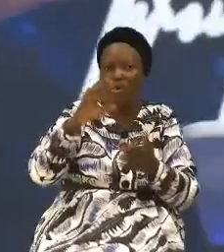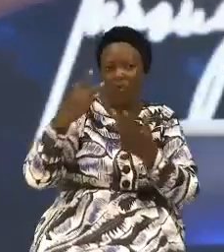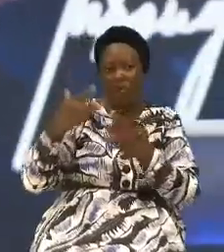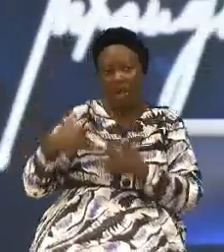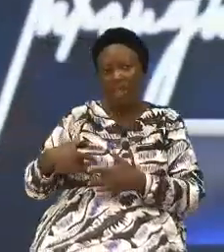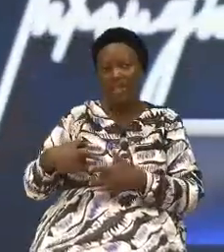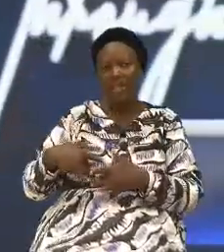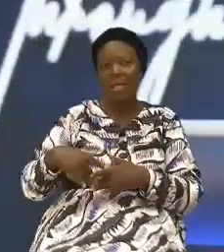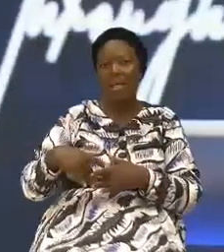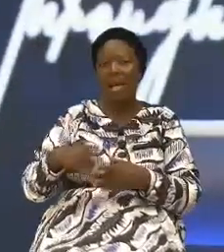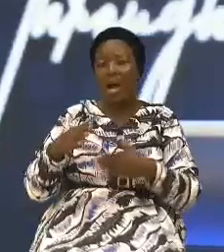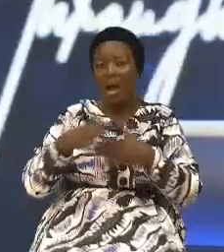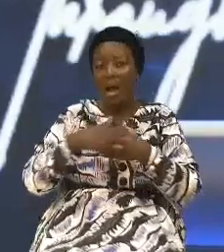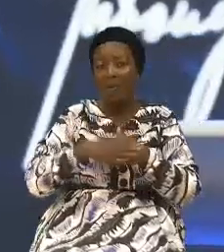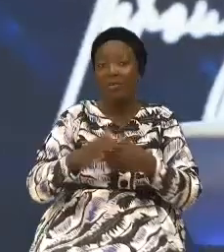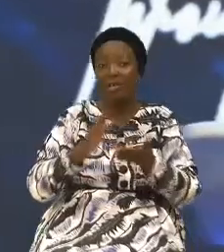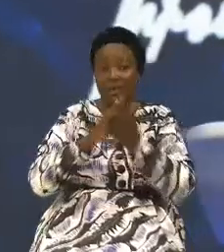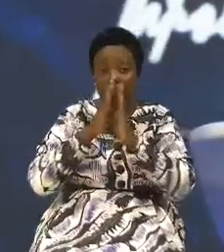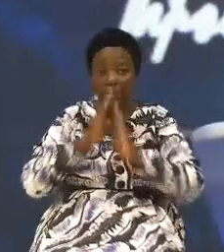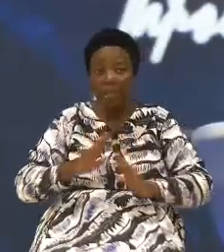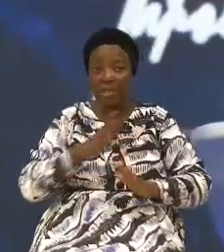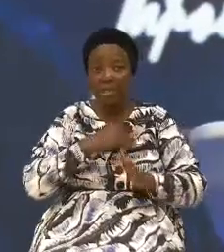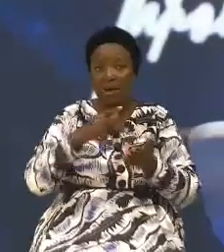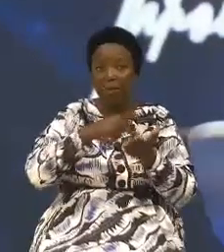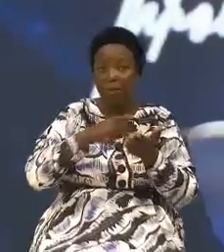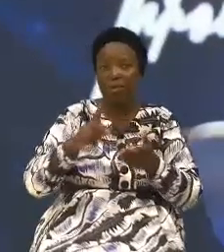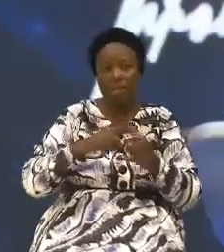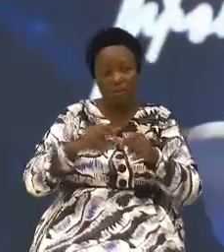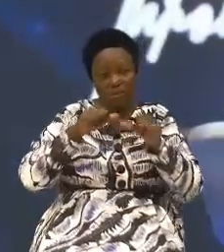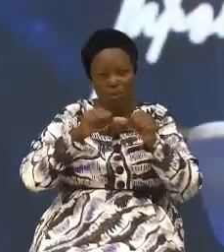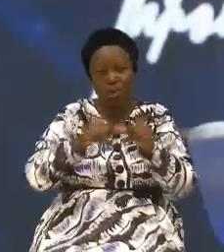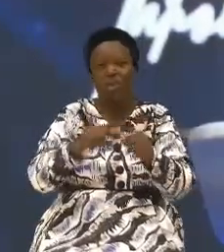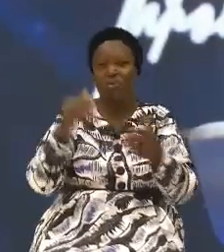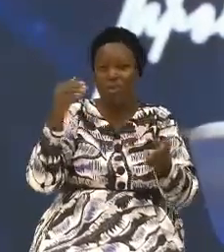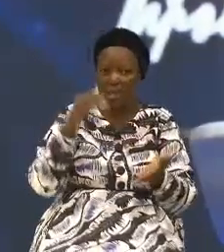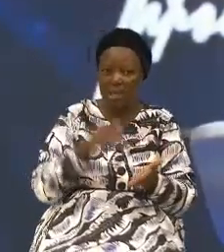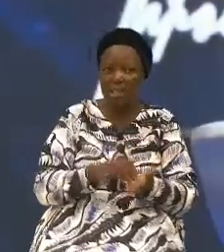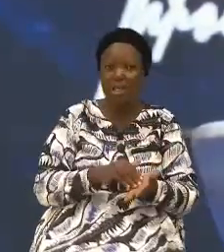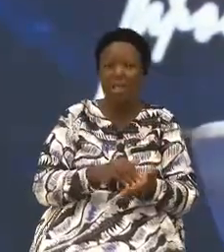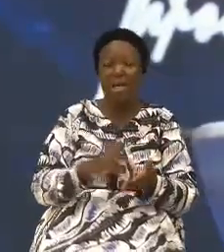After peace and purity, you move on again,